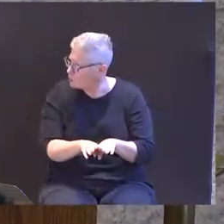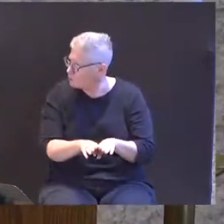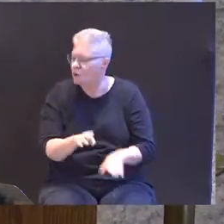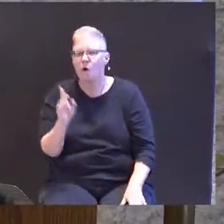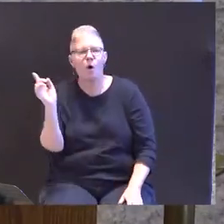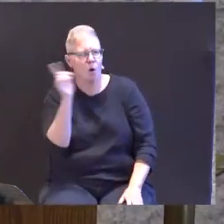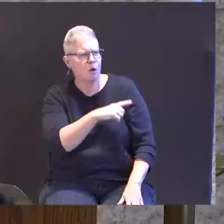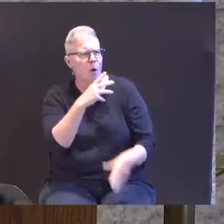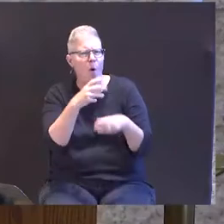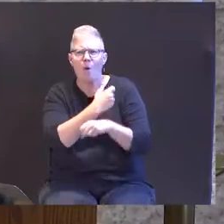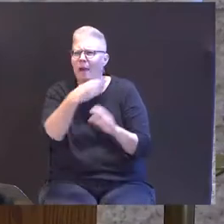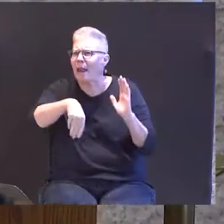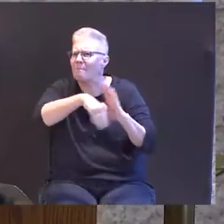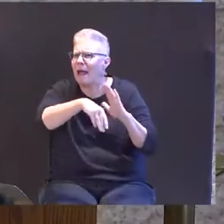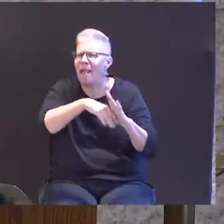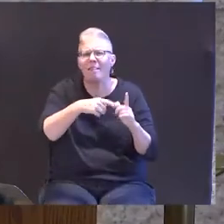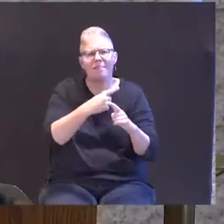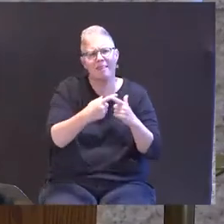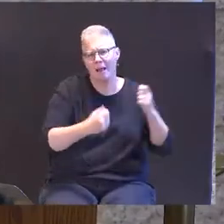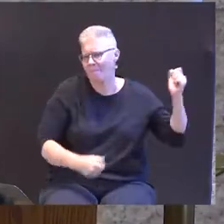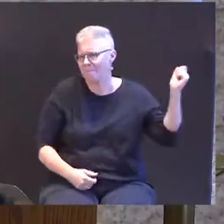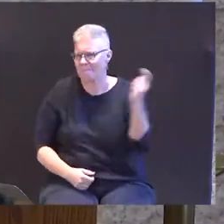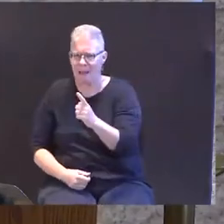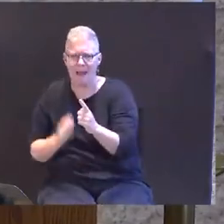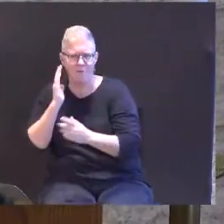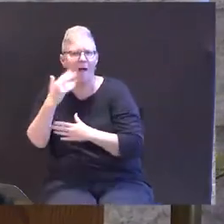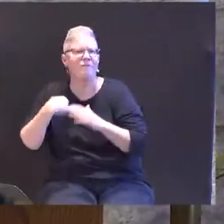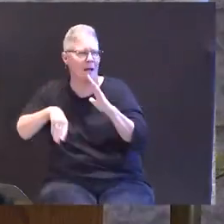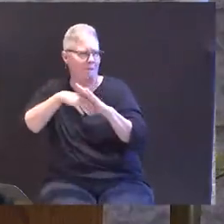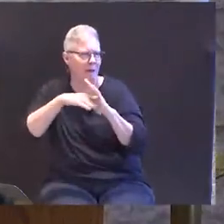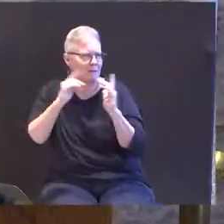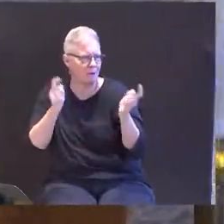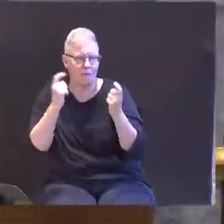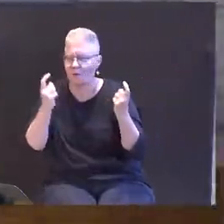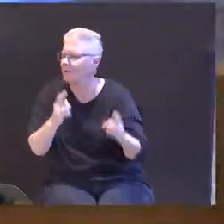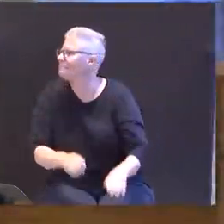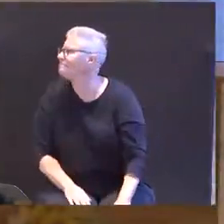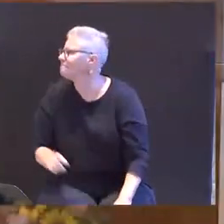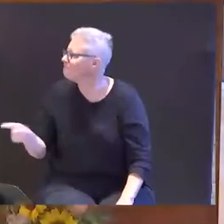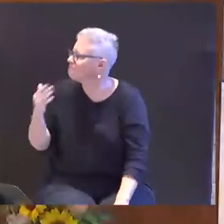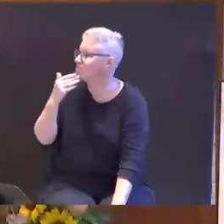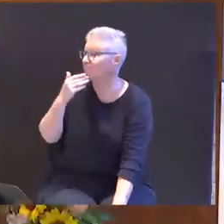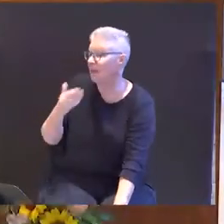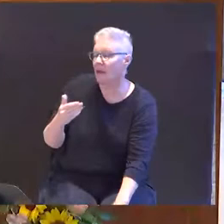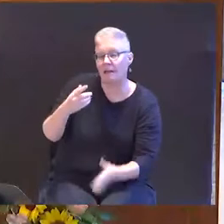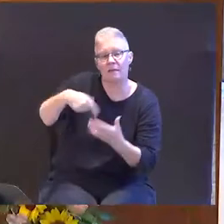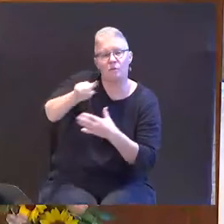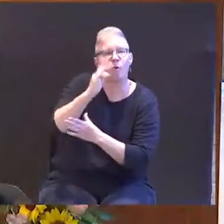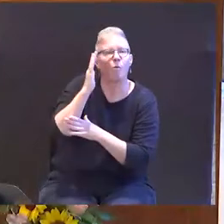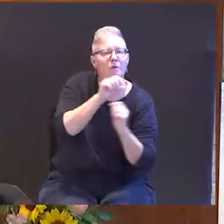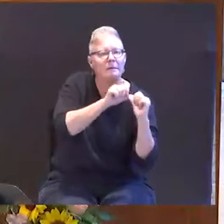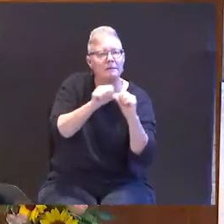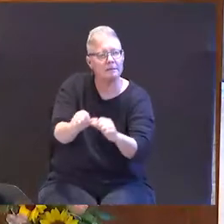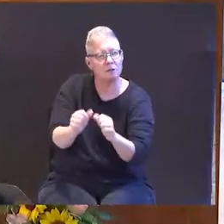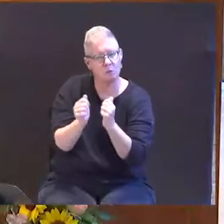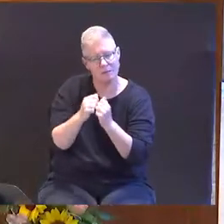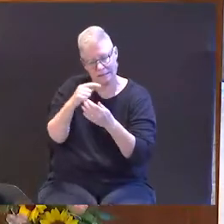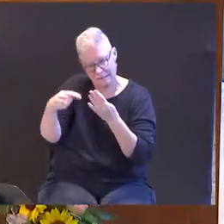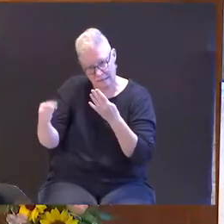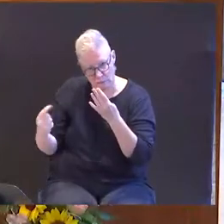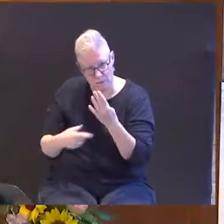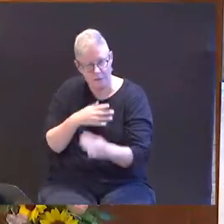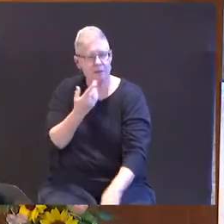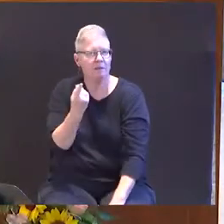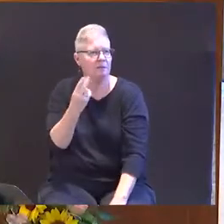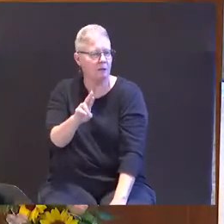extras, but we hope to see you for our picnic. Thank you, Cassidy. And next week, we continue with our series. The Reverend Dr. Martha Creek will be here. You